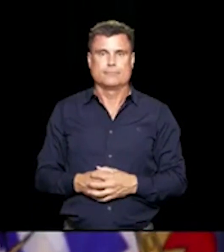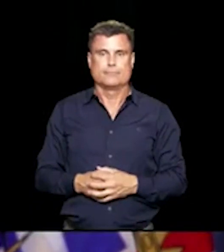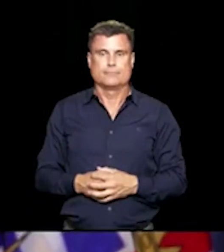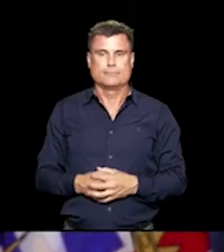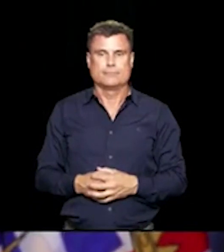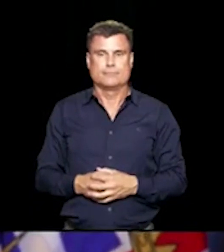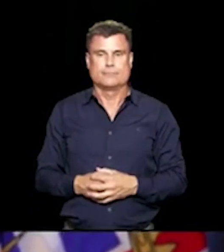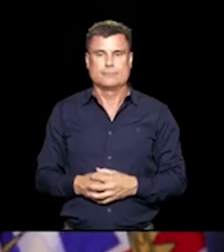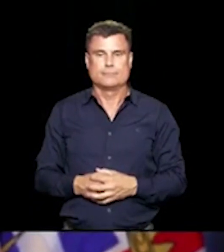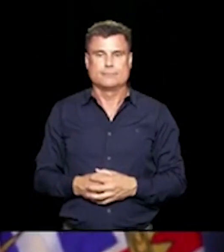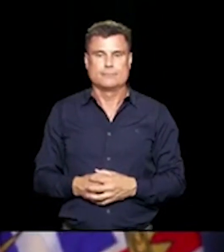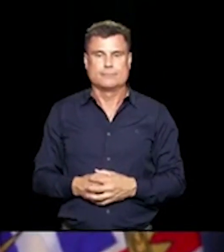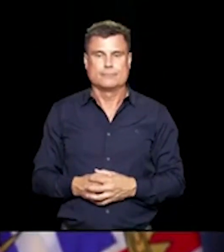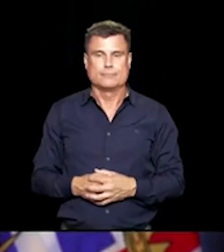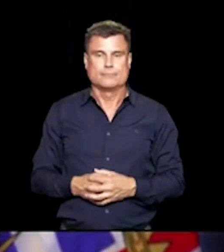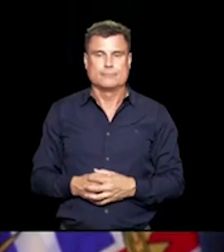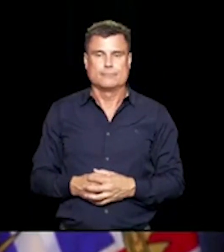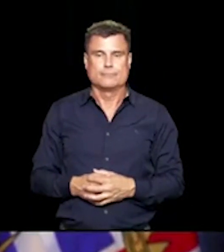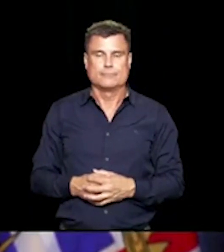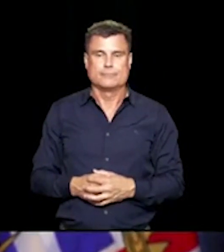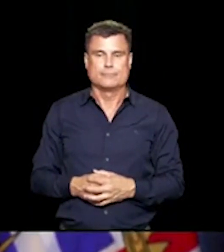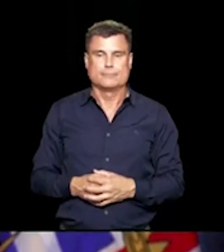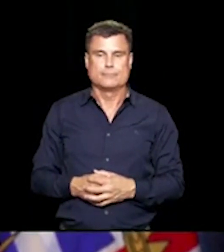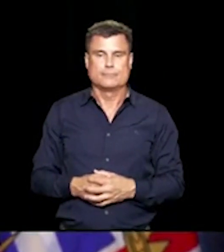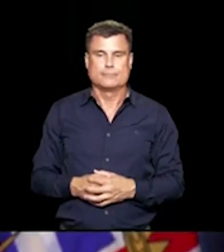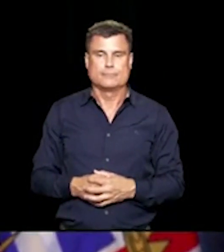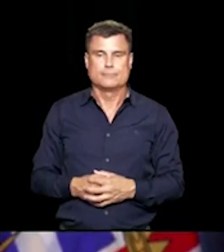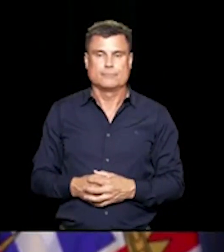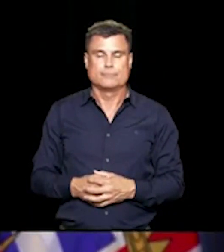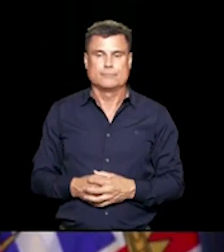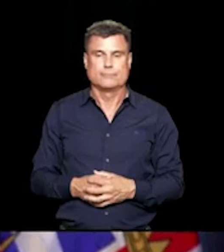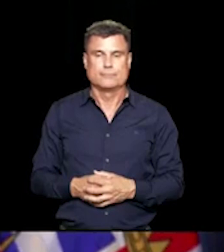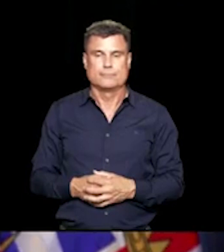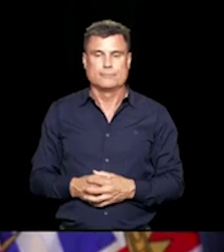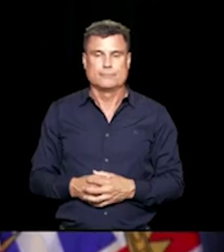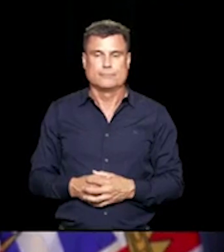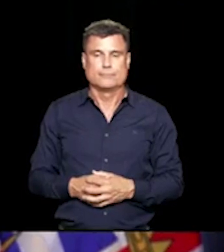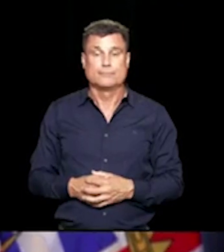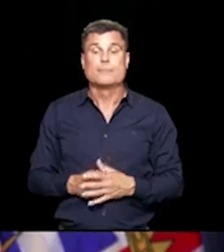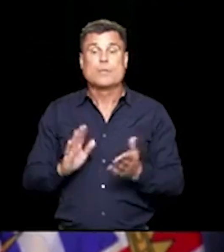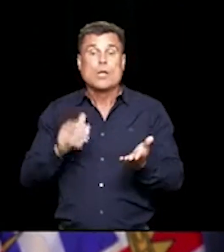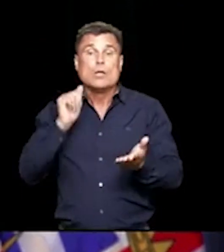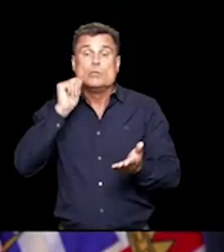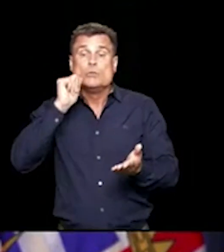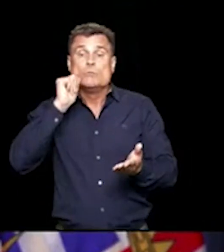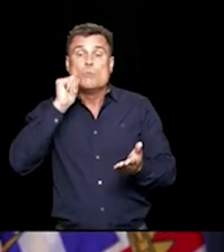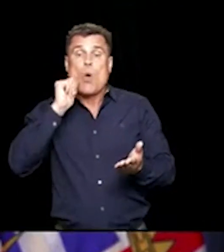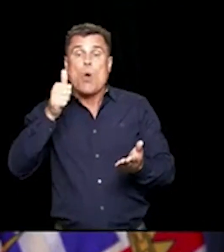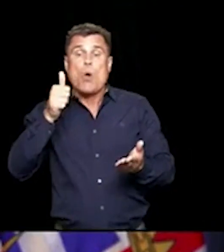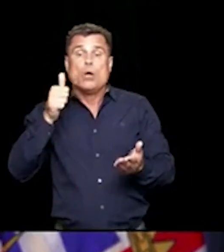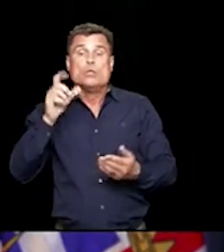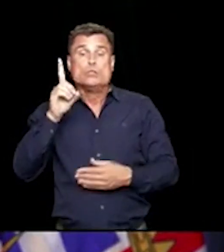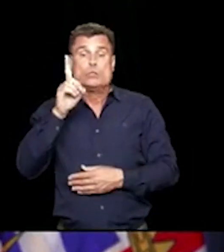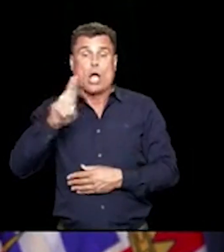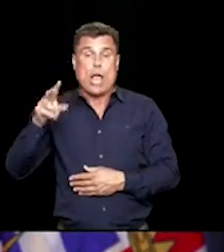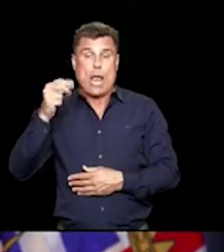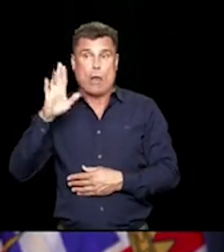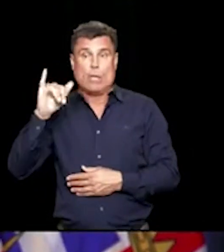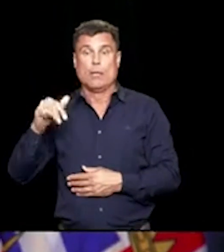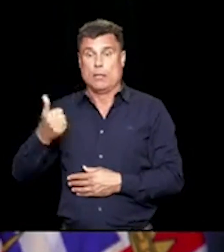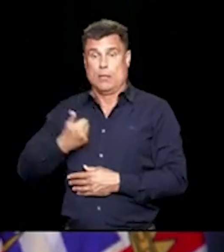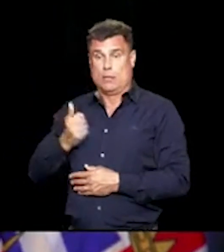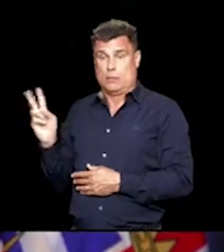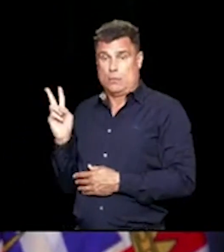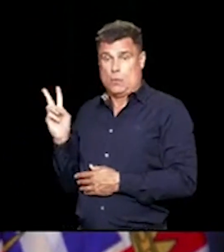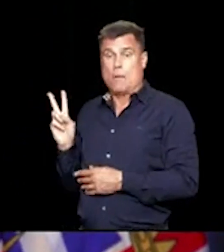And just really briefly, tomorrow the Premier and Dr. Henry and I will be laying out some of the plans for